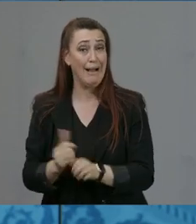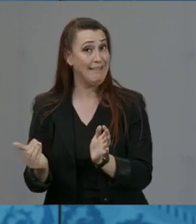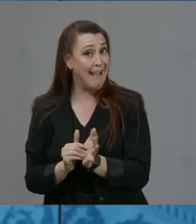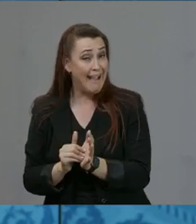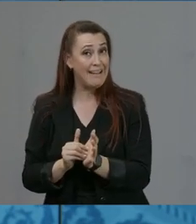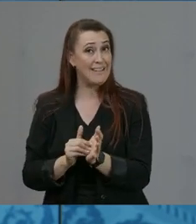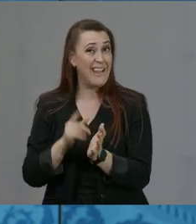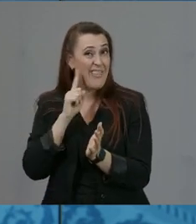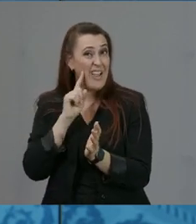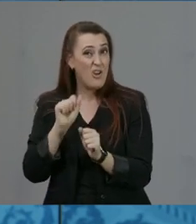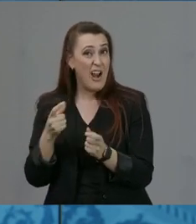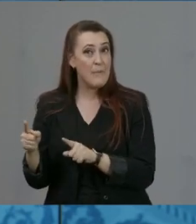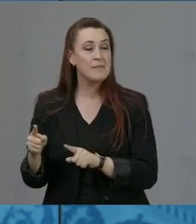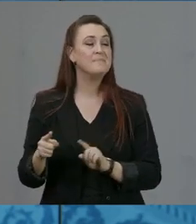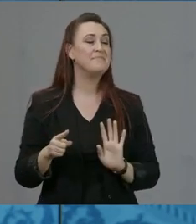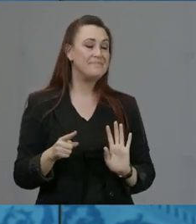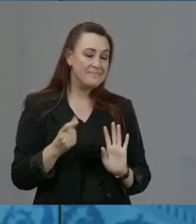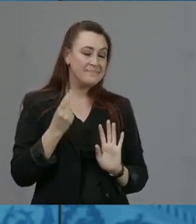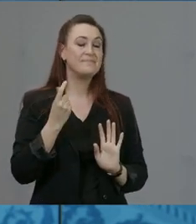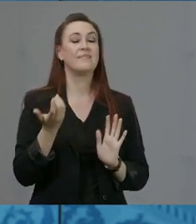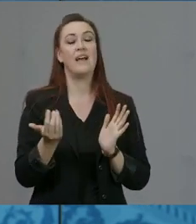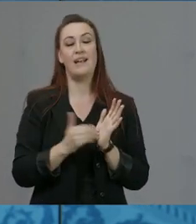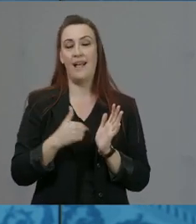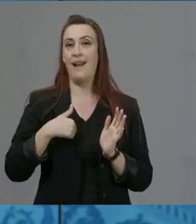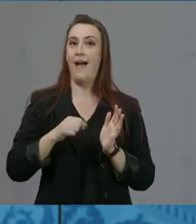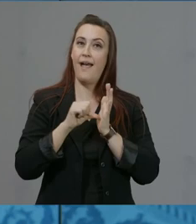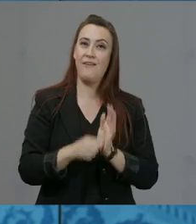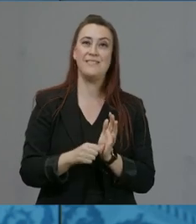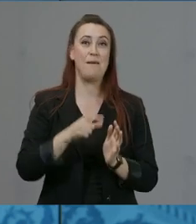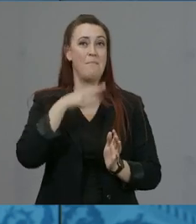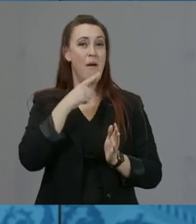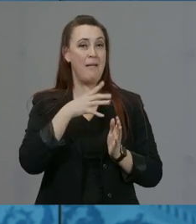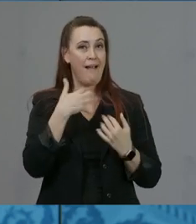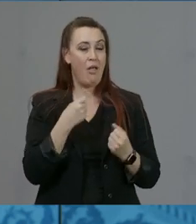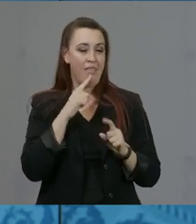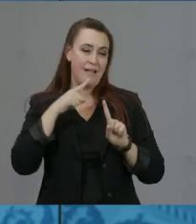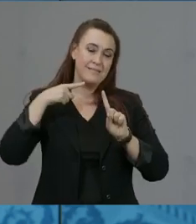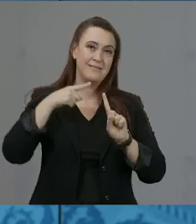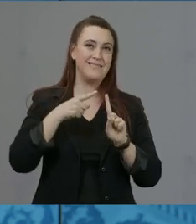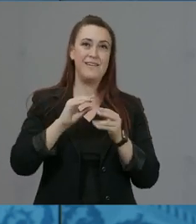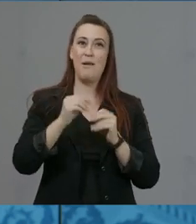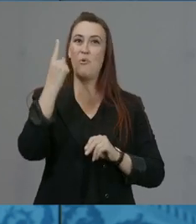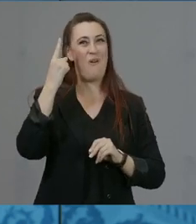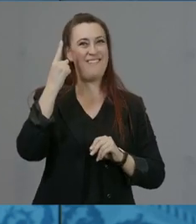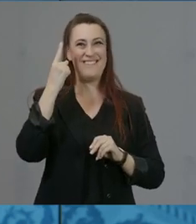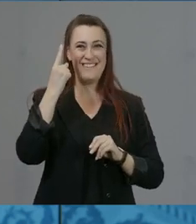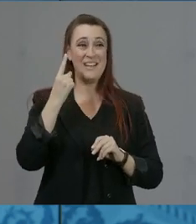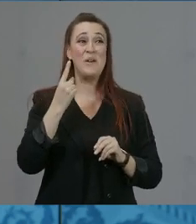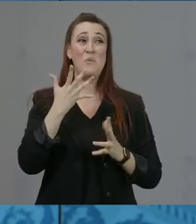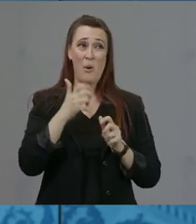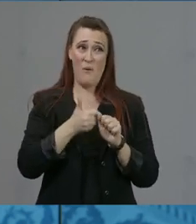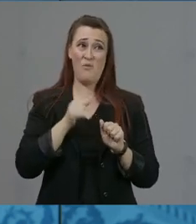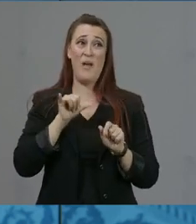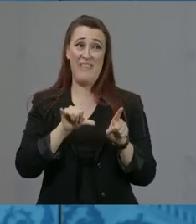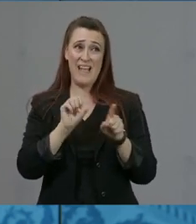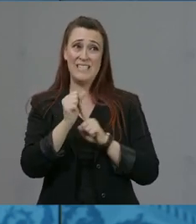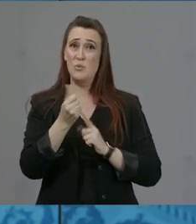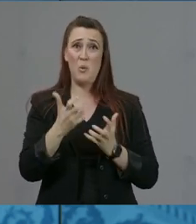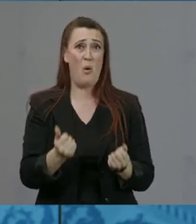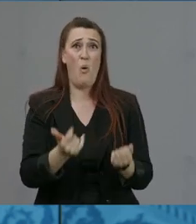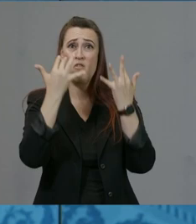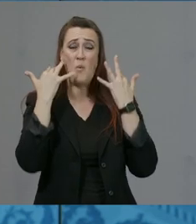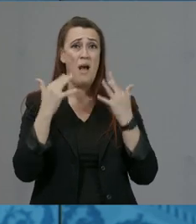course, when I say repeatedly that public health is my top concern, what we want to avoid is a second wave. That's